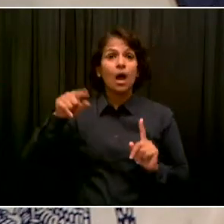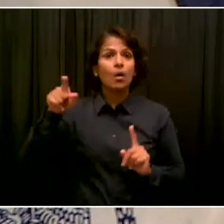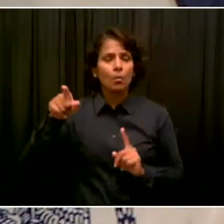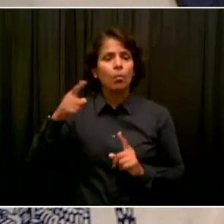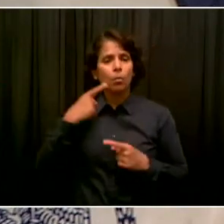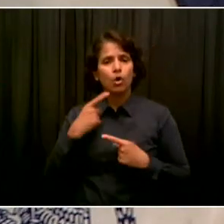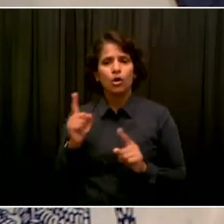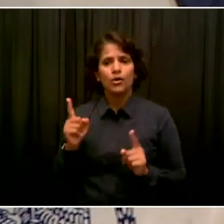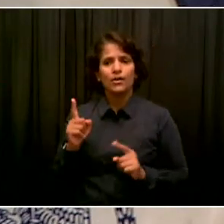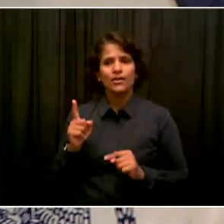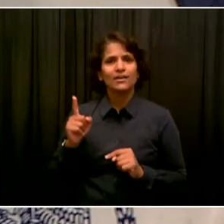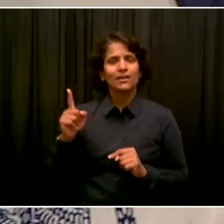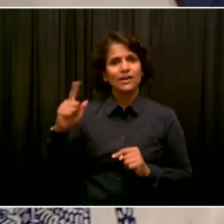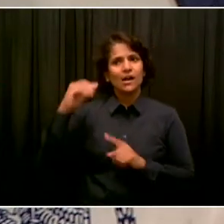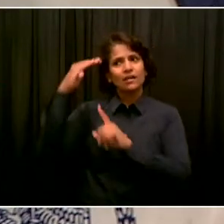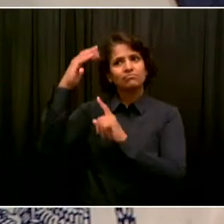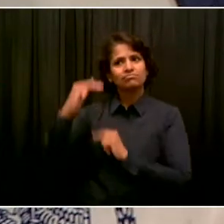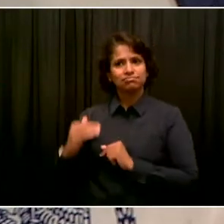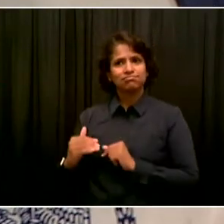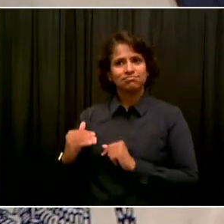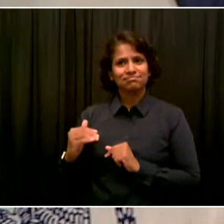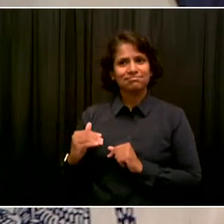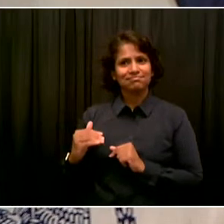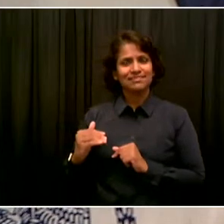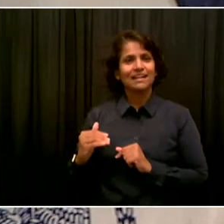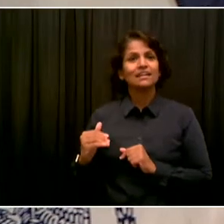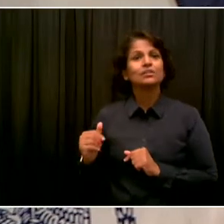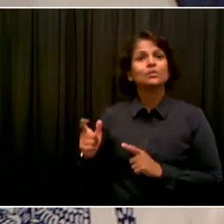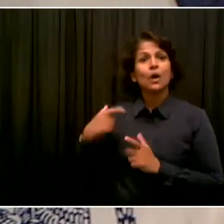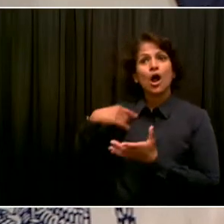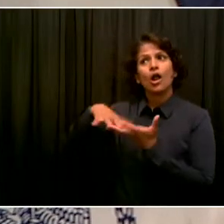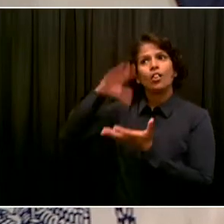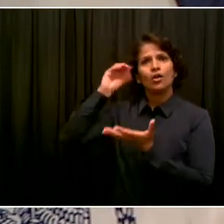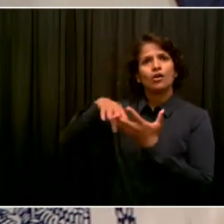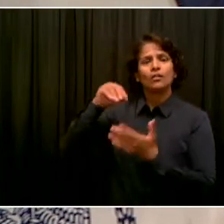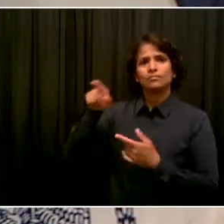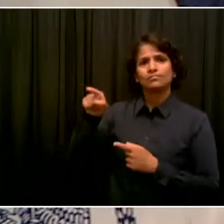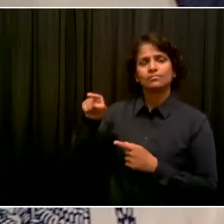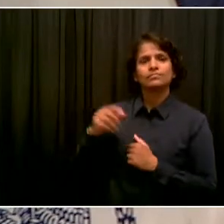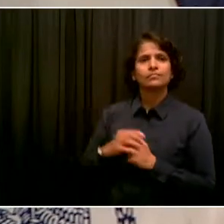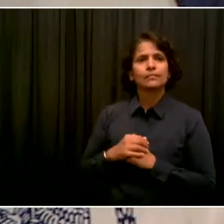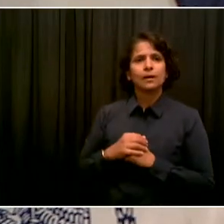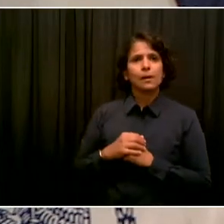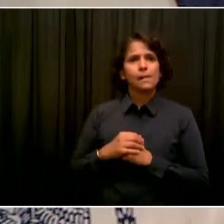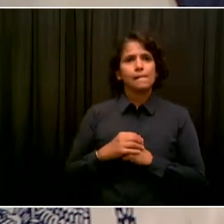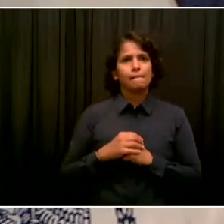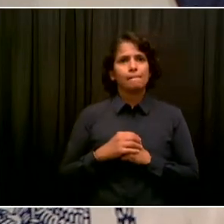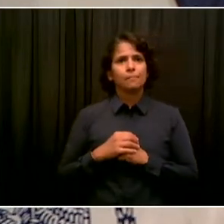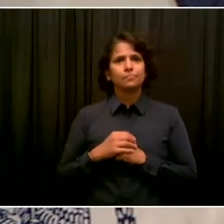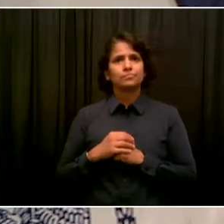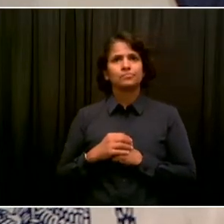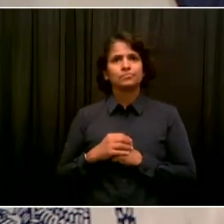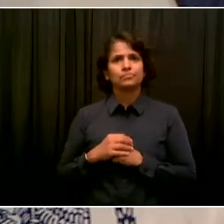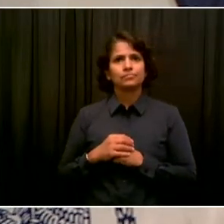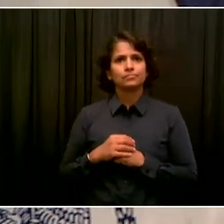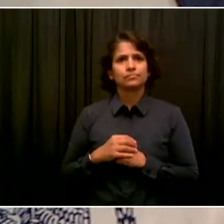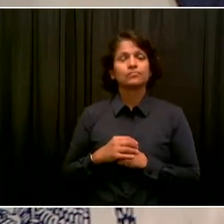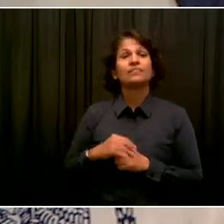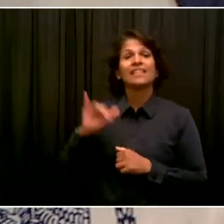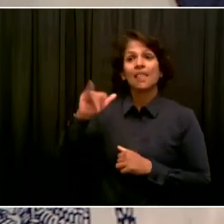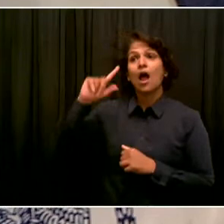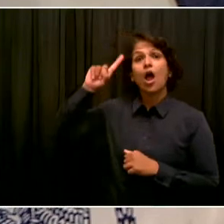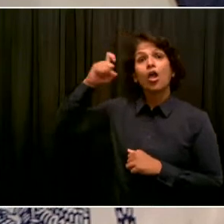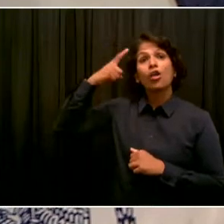come to the conclusion, Emma, that the limitations that the bureaucracies put on themselves are